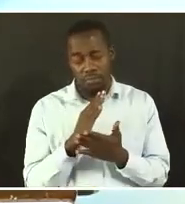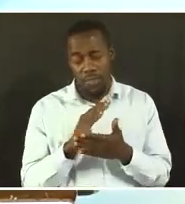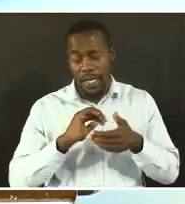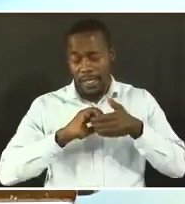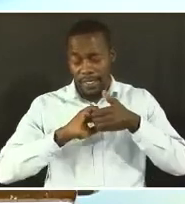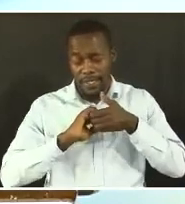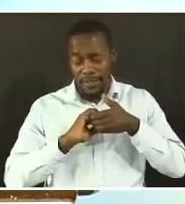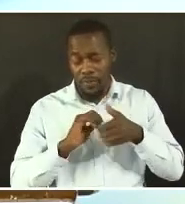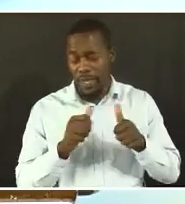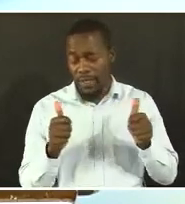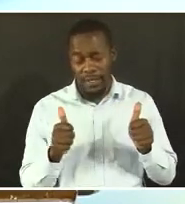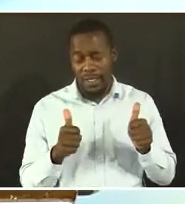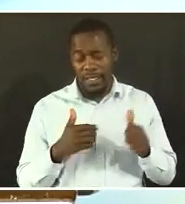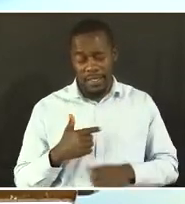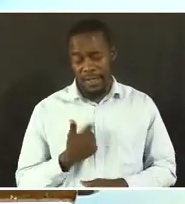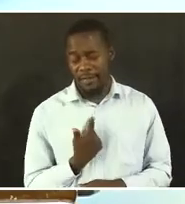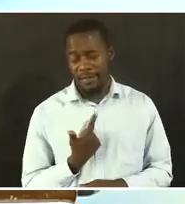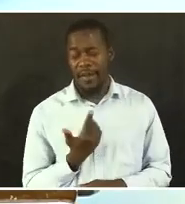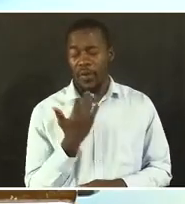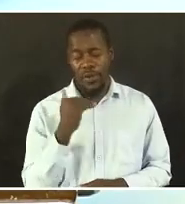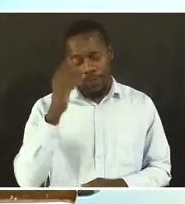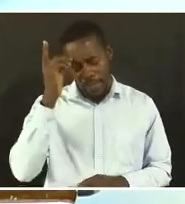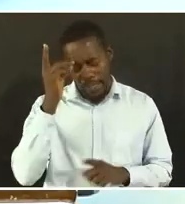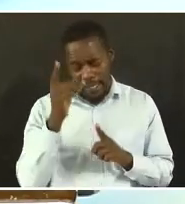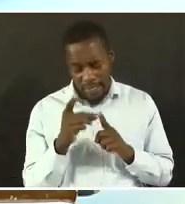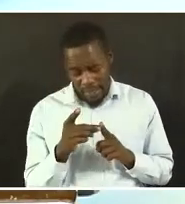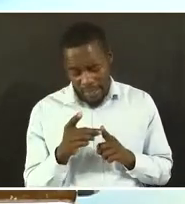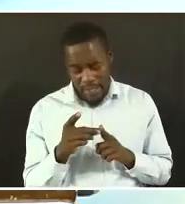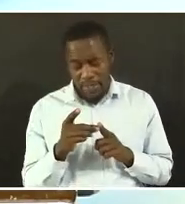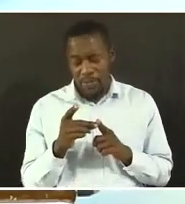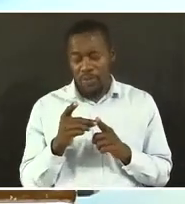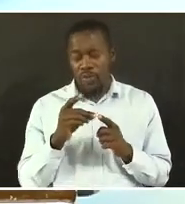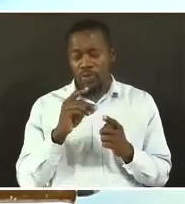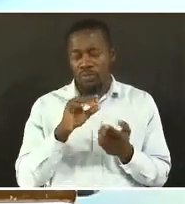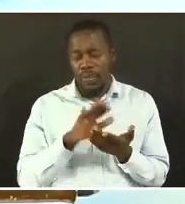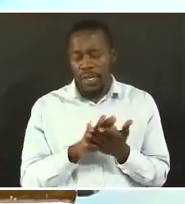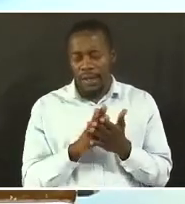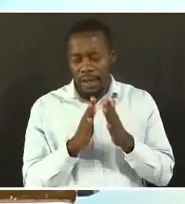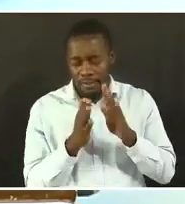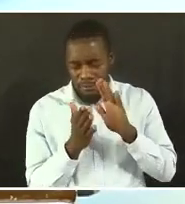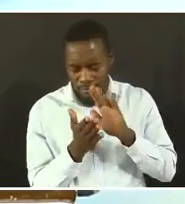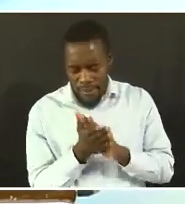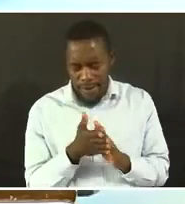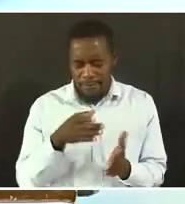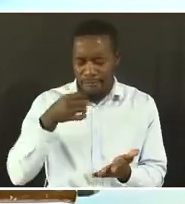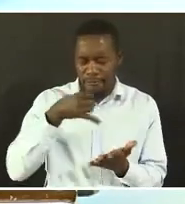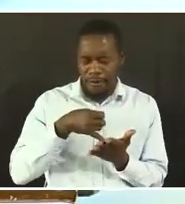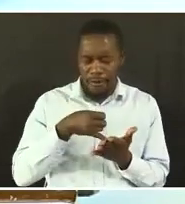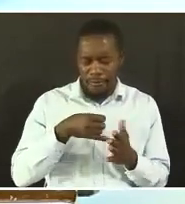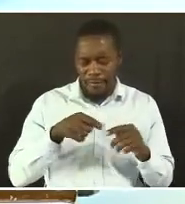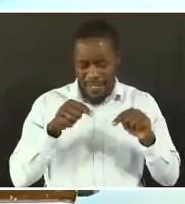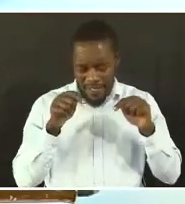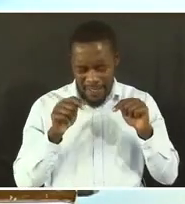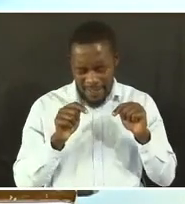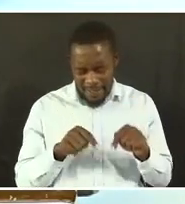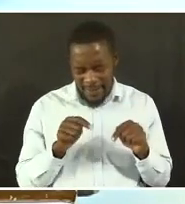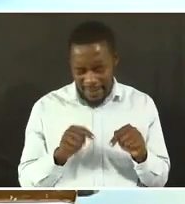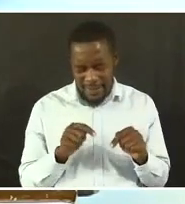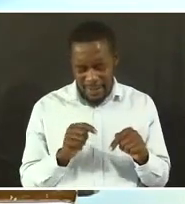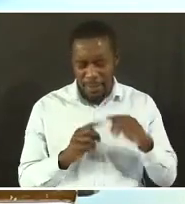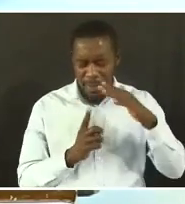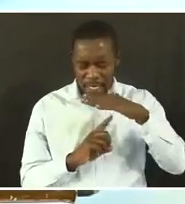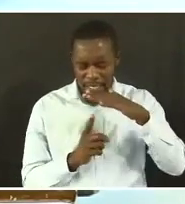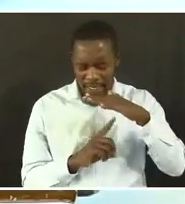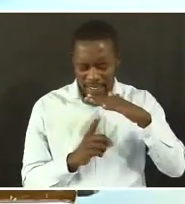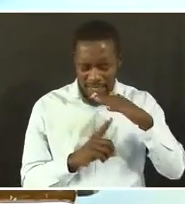and I want to make a decision that I may be part of this ministry of compassionate service to those whom